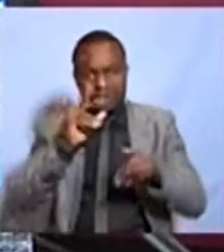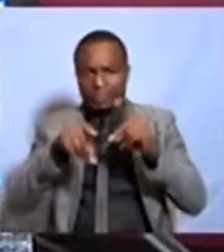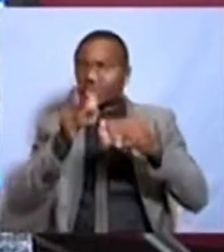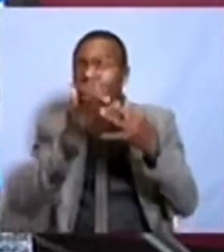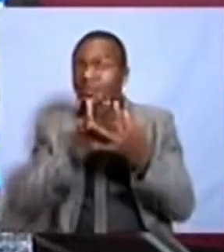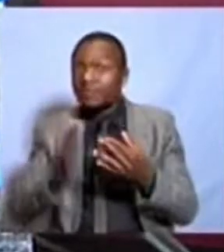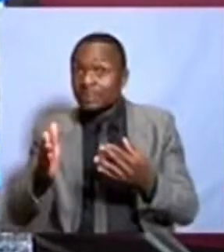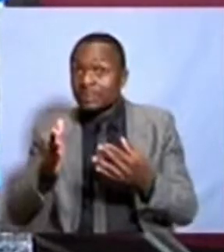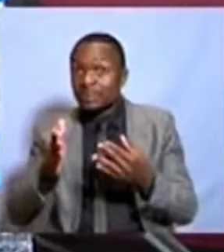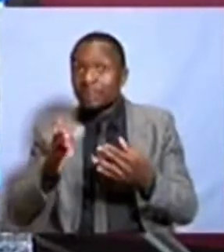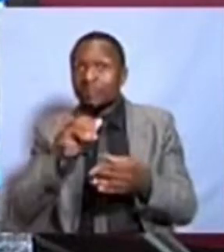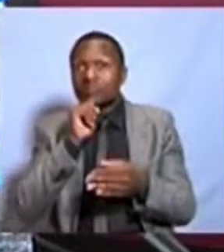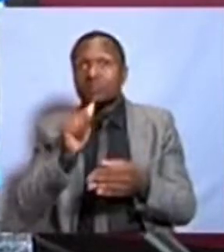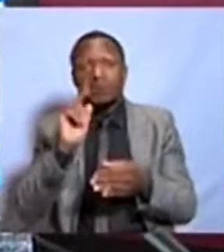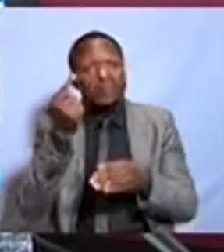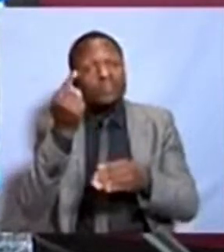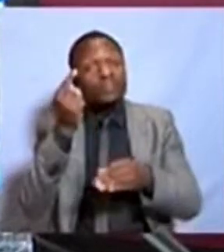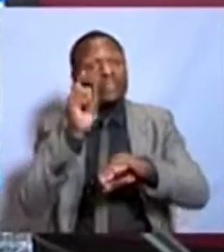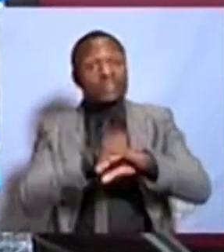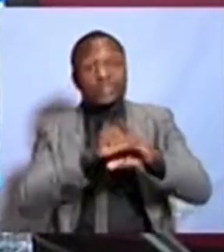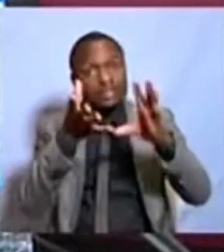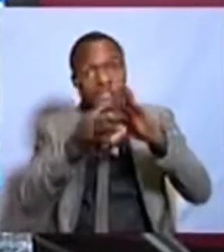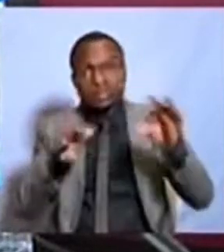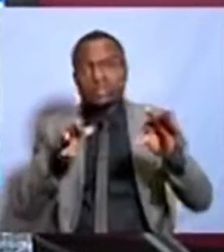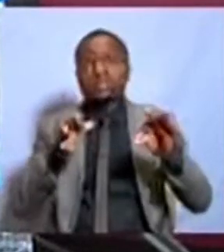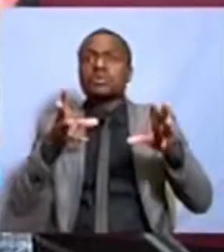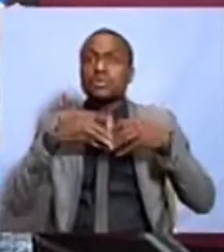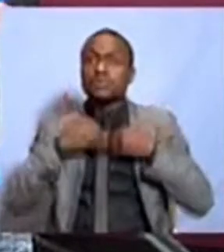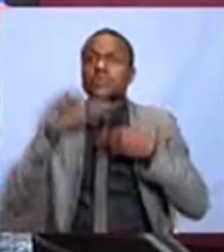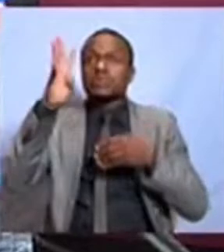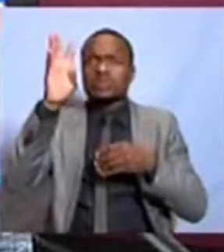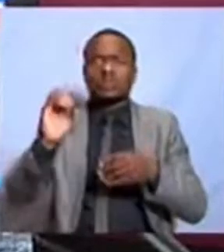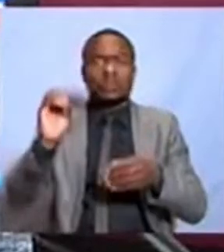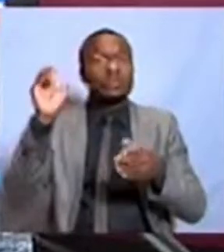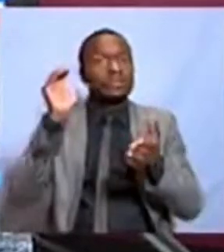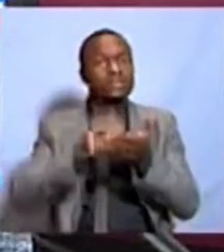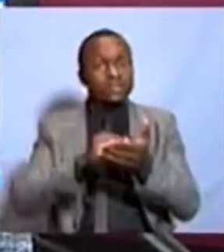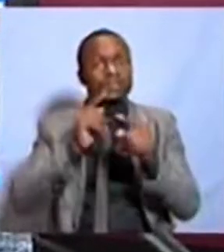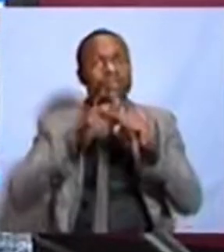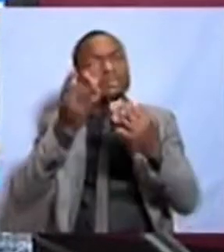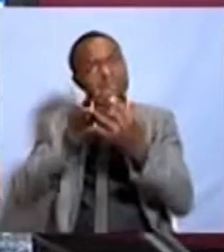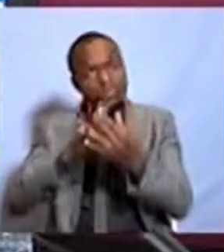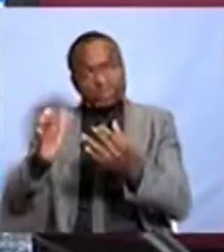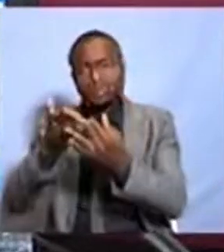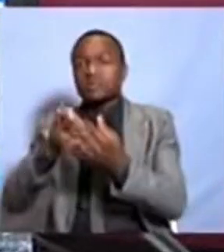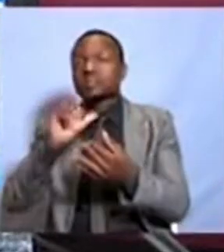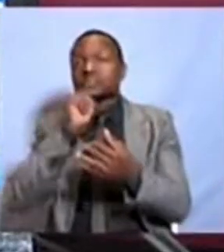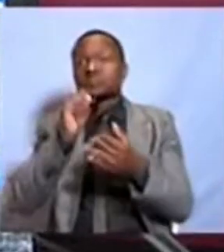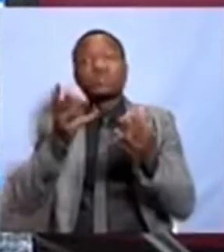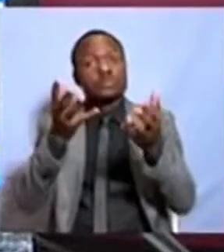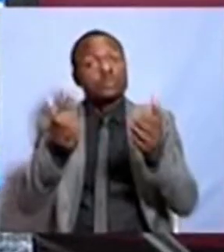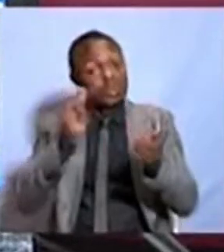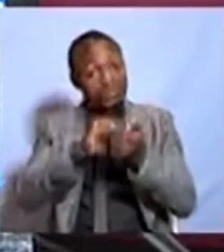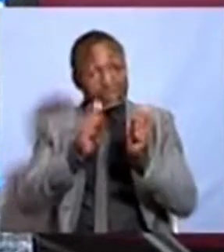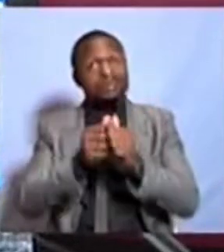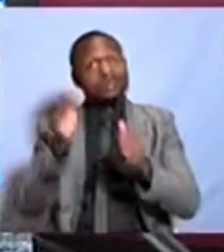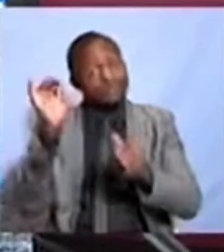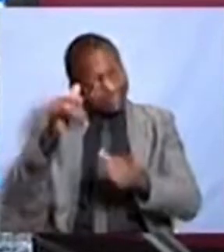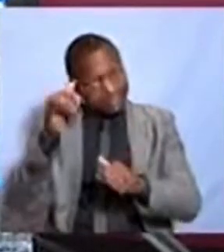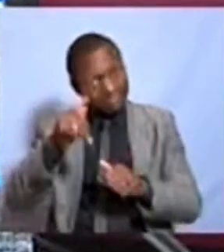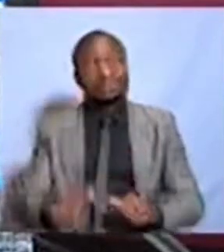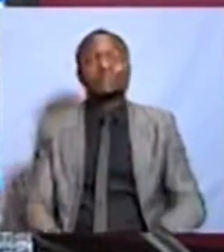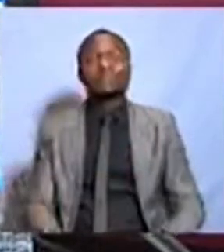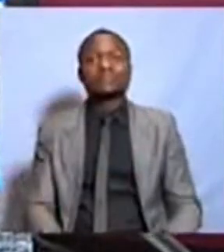not the first time we're hearing the stories of, oh, we received 40,000 kwacha, but we decided to share it off because we didn't want problems. Yes,